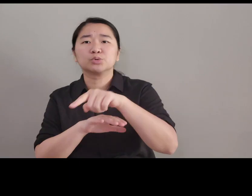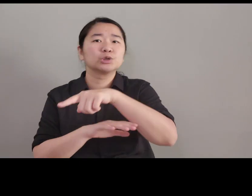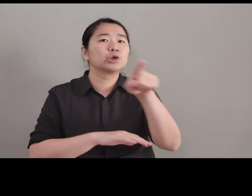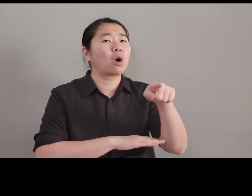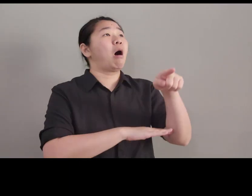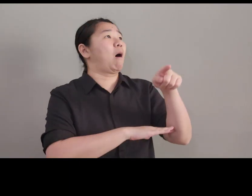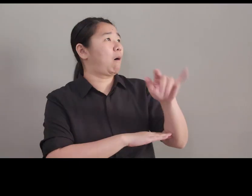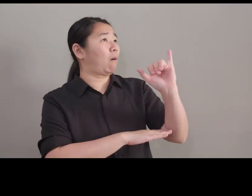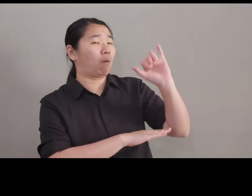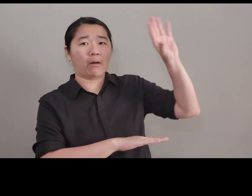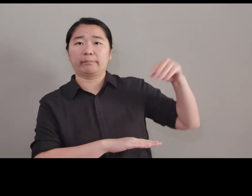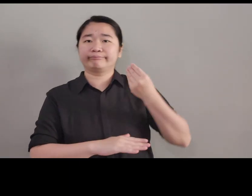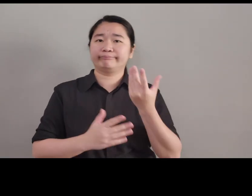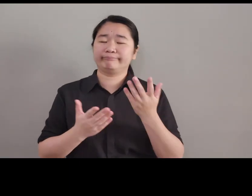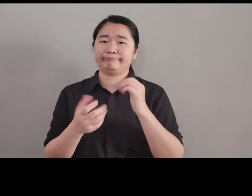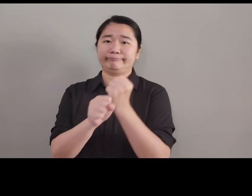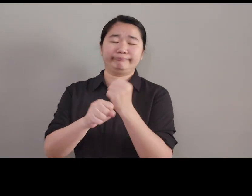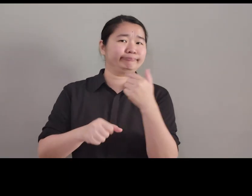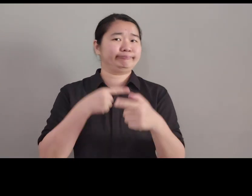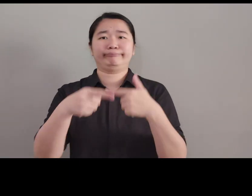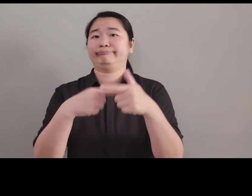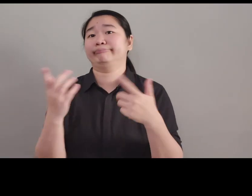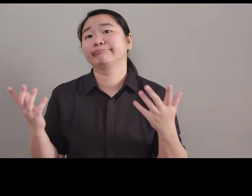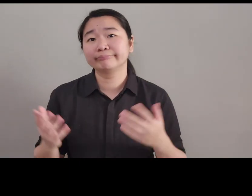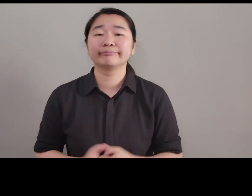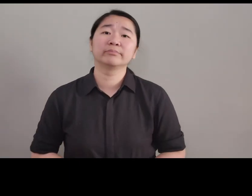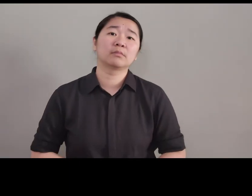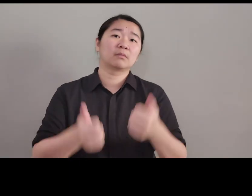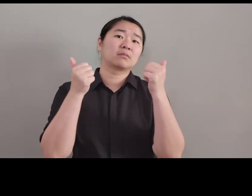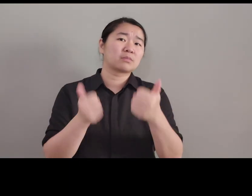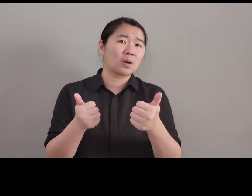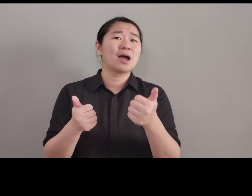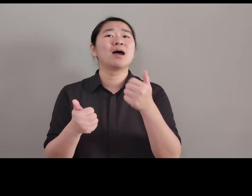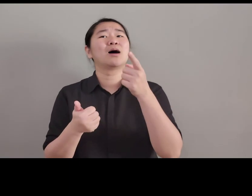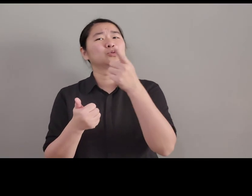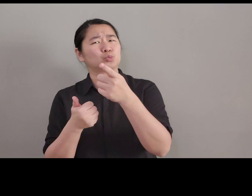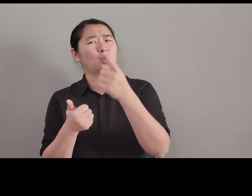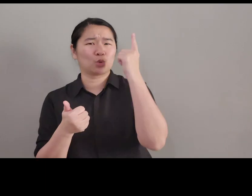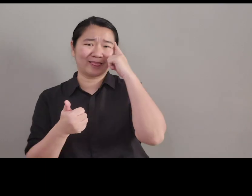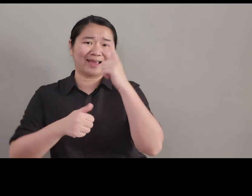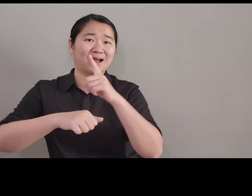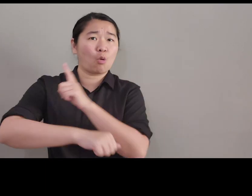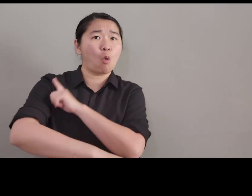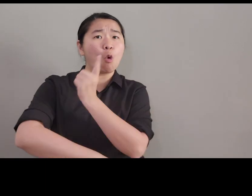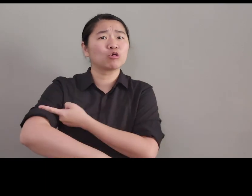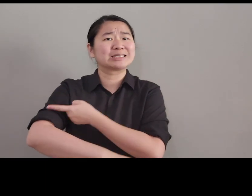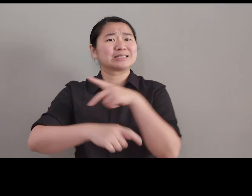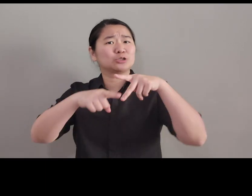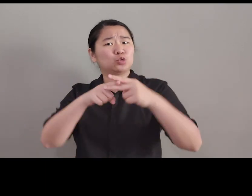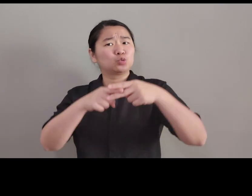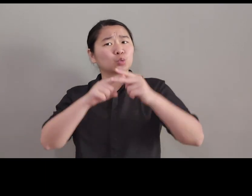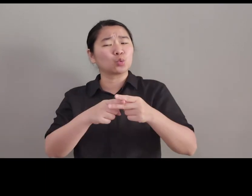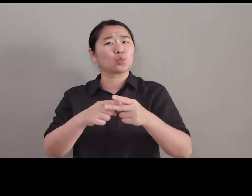still missing the authoring tools requirements, right? Yeah, I wanted So, to add to that authoring tool requirements. We need some more of